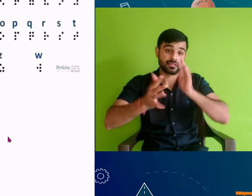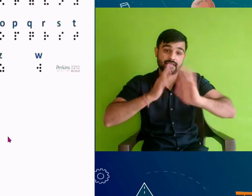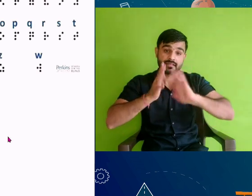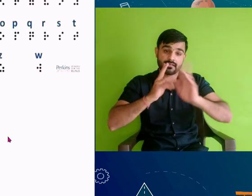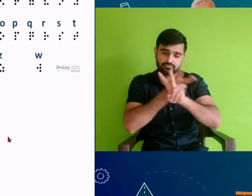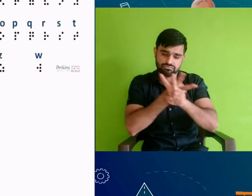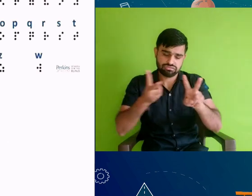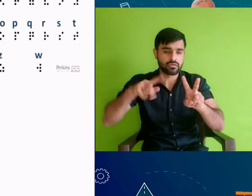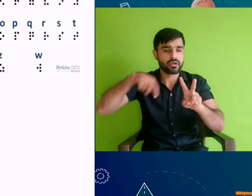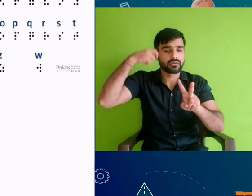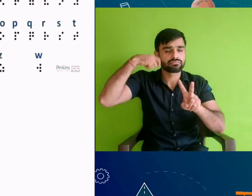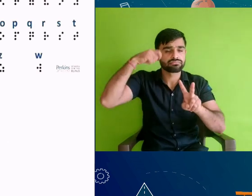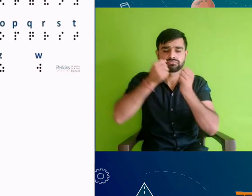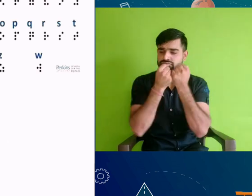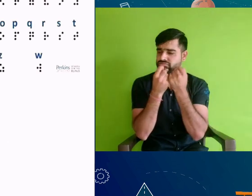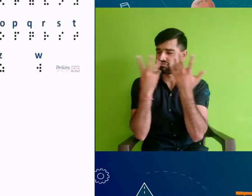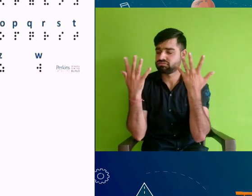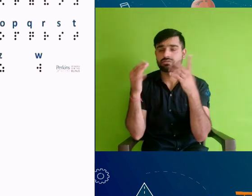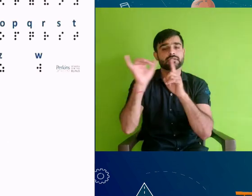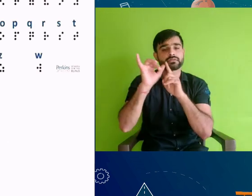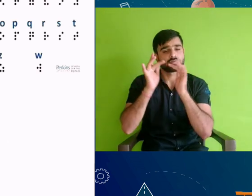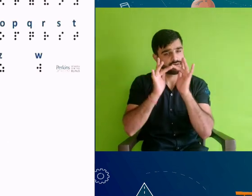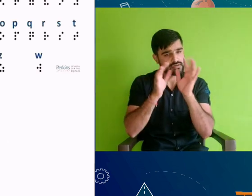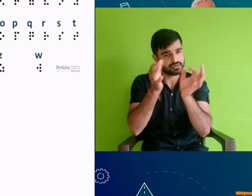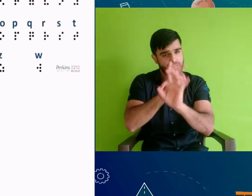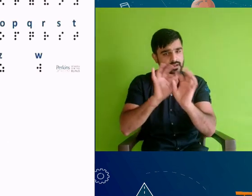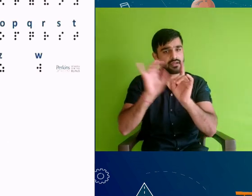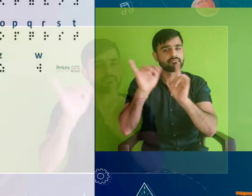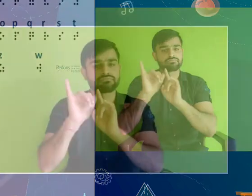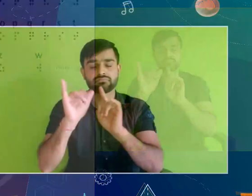videos available on the internet, on the YouTube for the same.